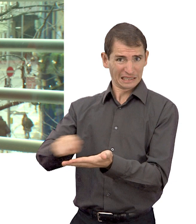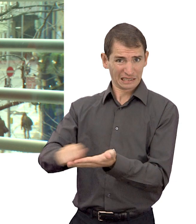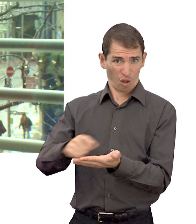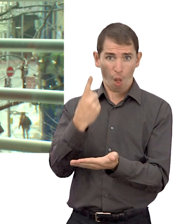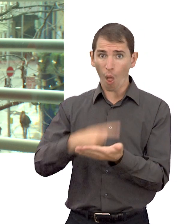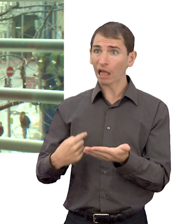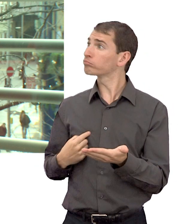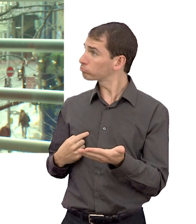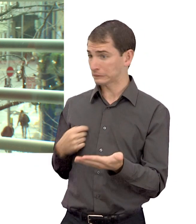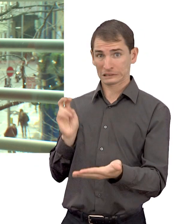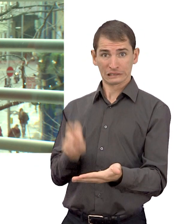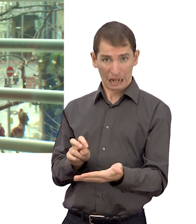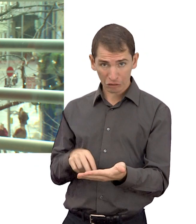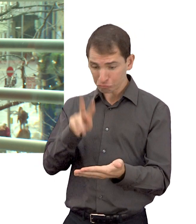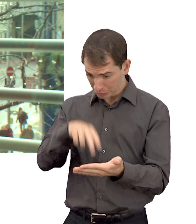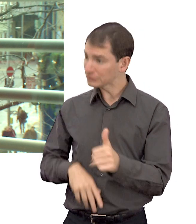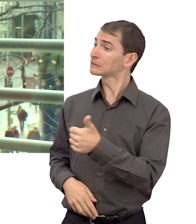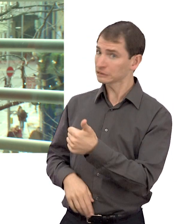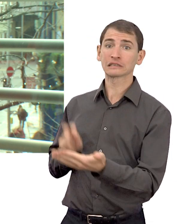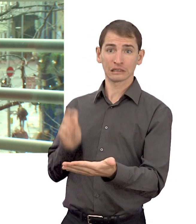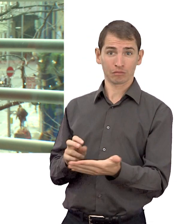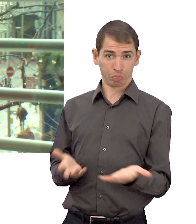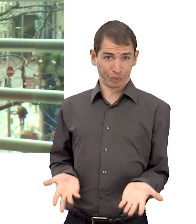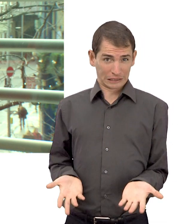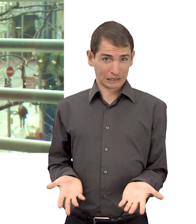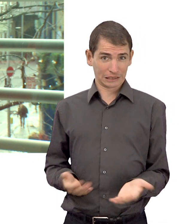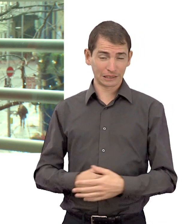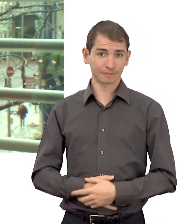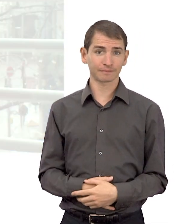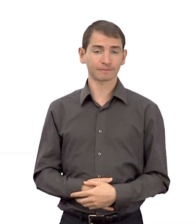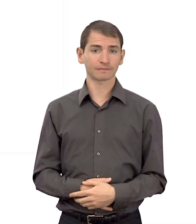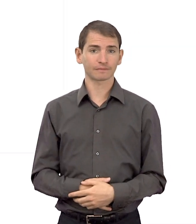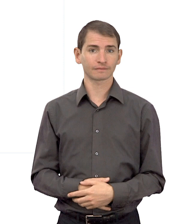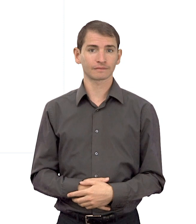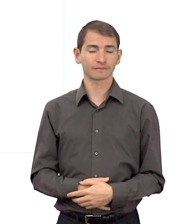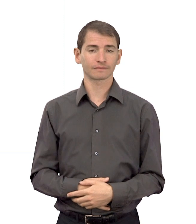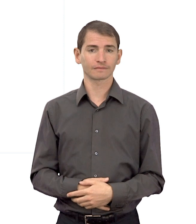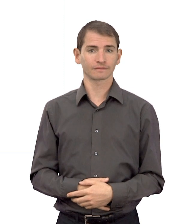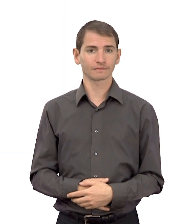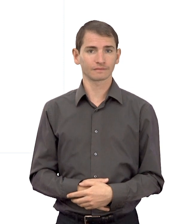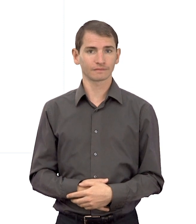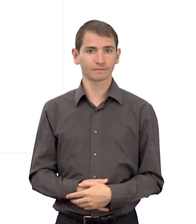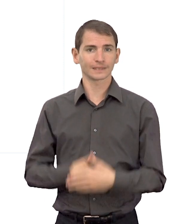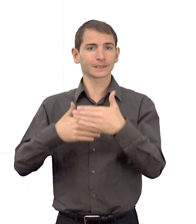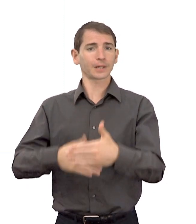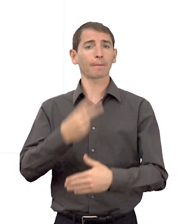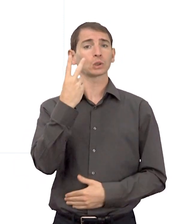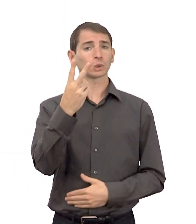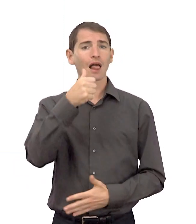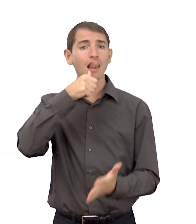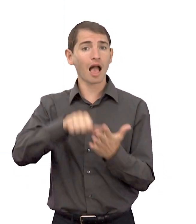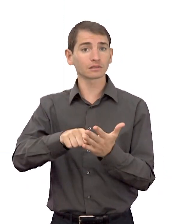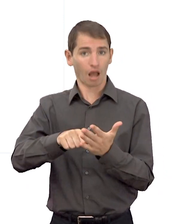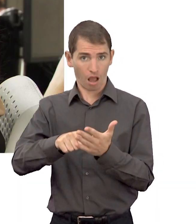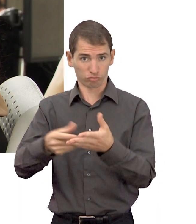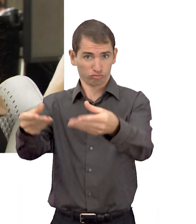did was sign it, read through it to make sure that I agreed, and sign it. Step 2 would be receiving a letter from ourselves